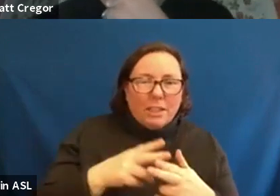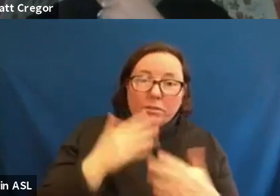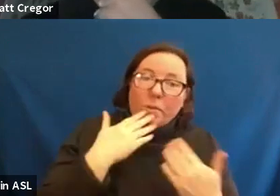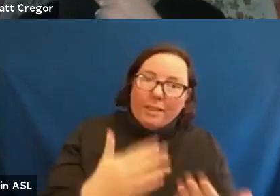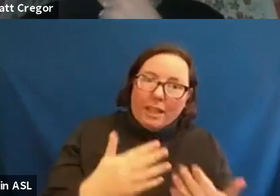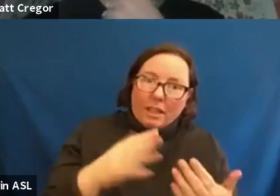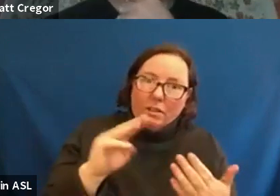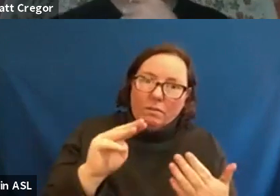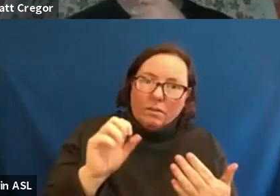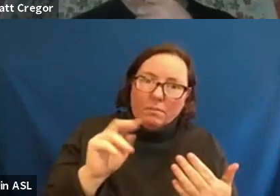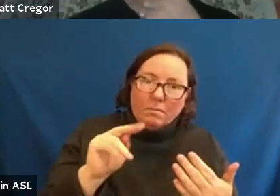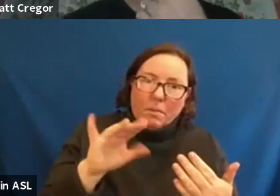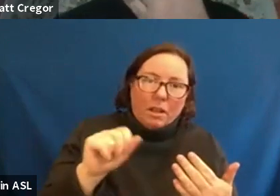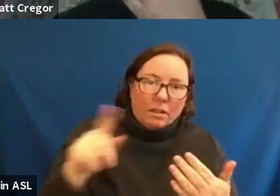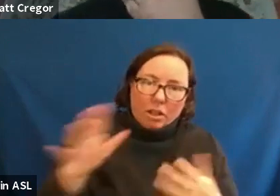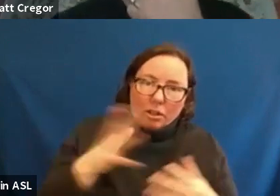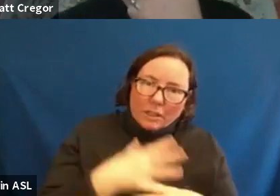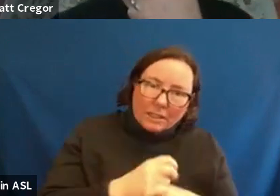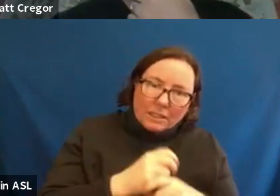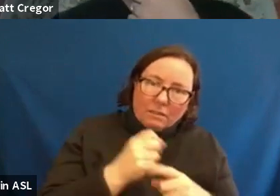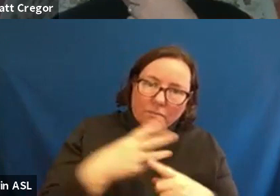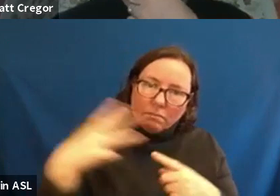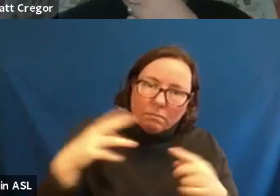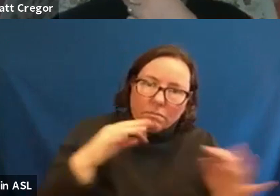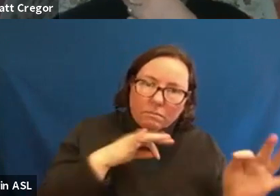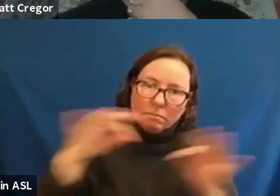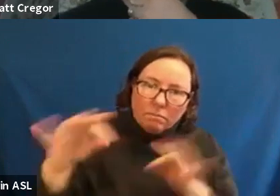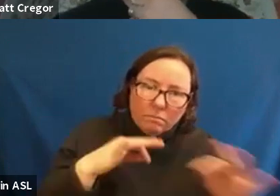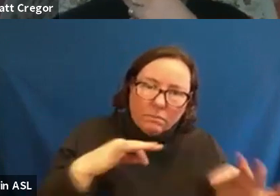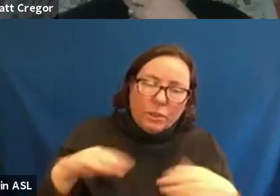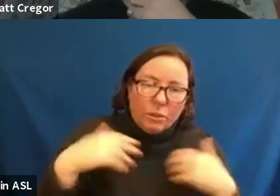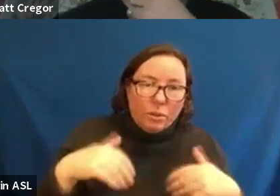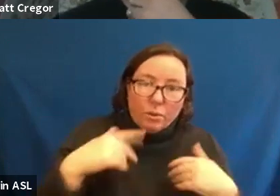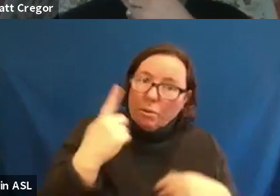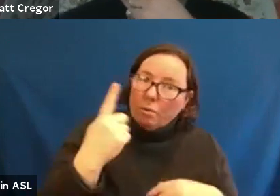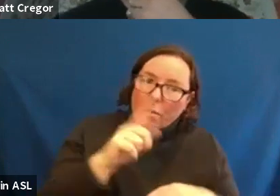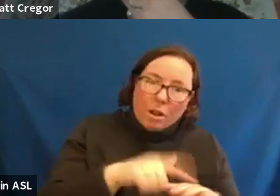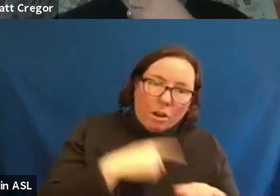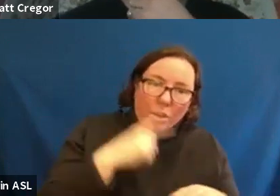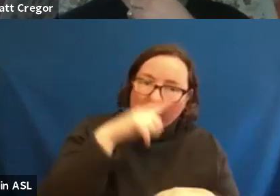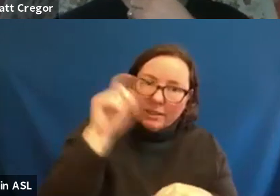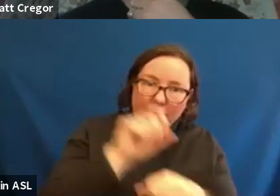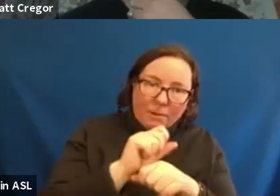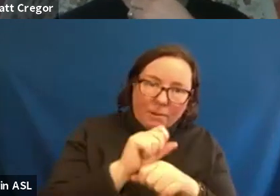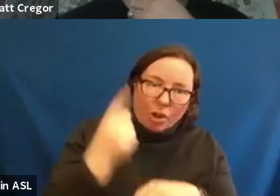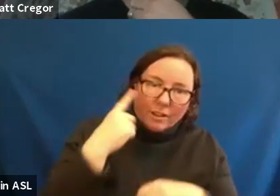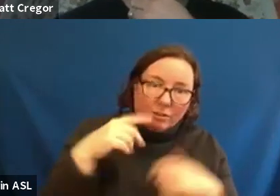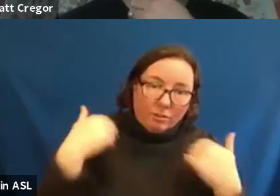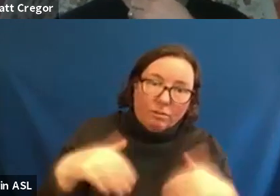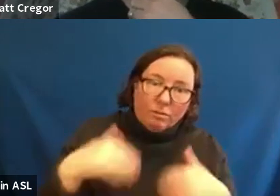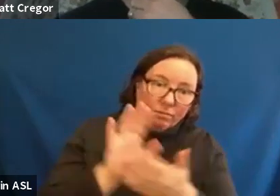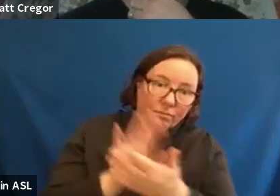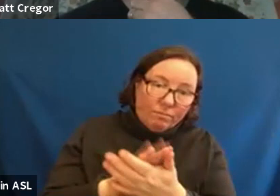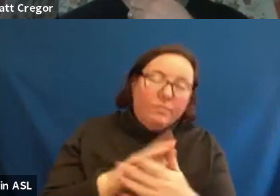for your excellent summation of one long summer's work. But when does